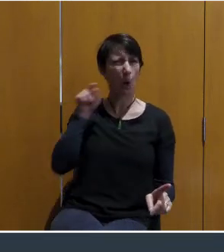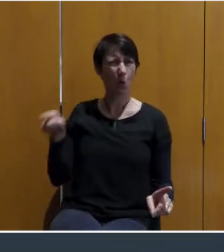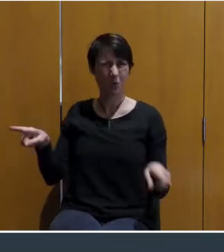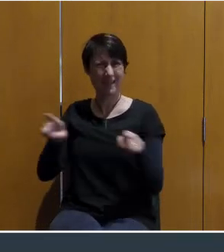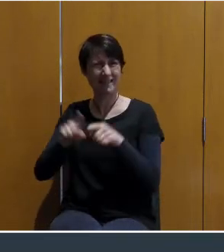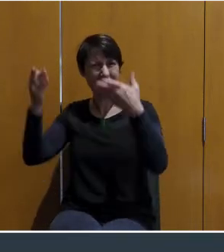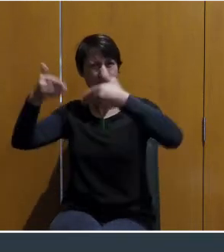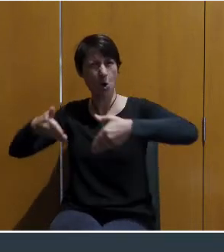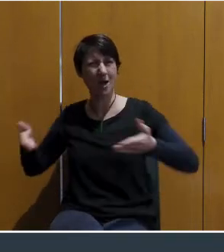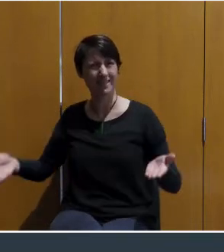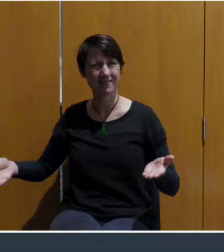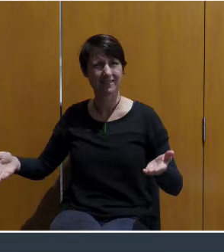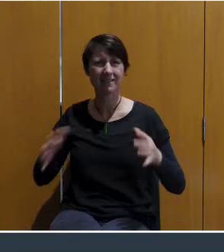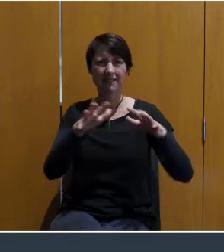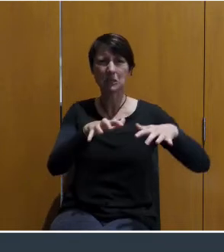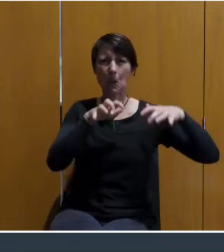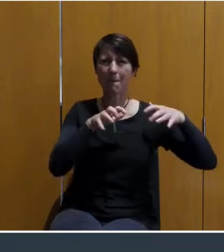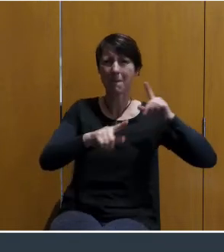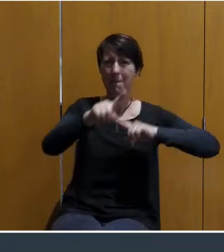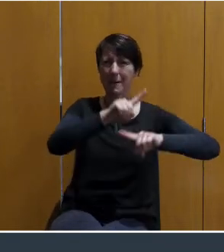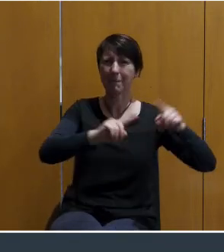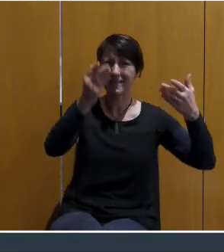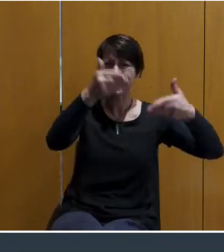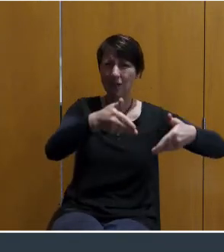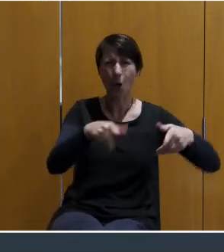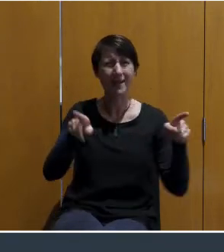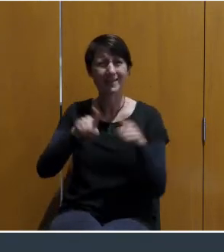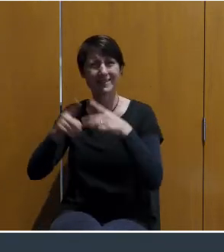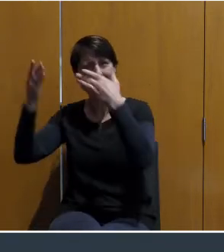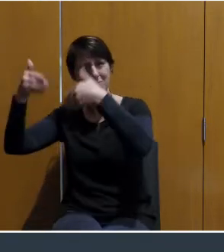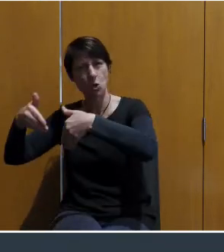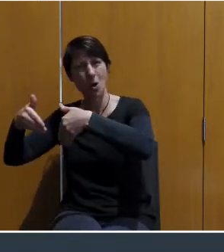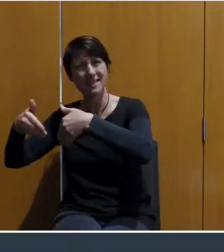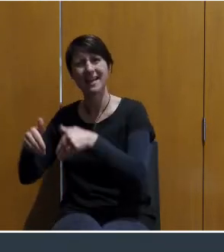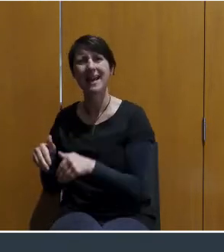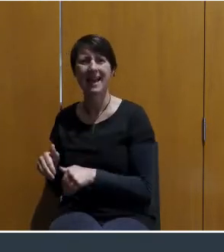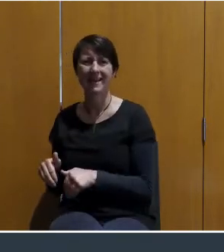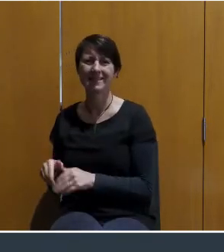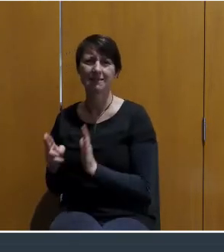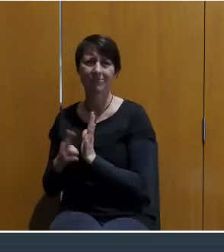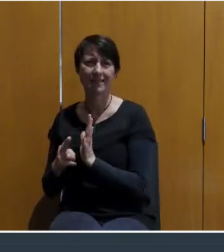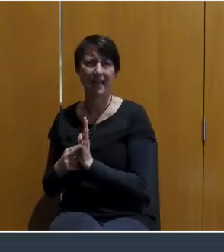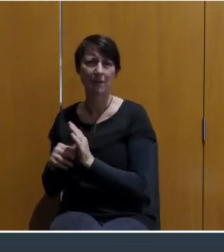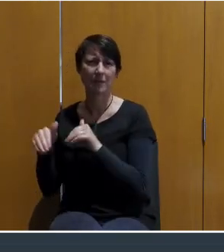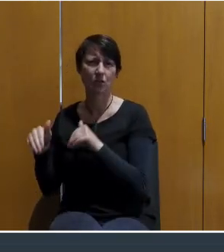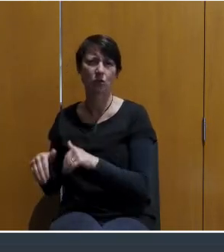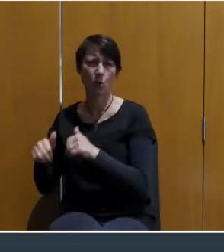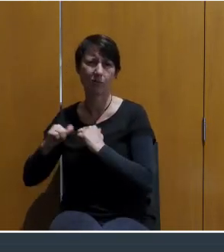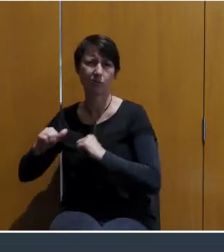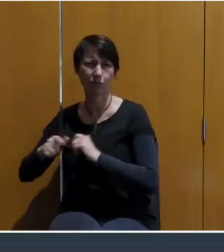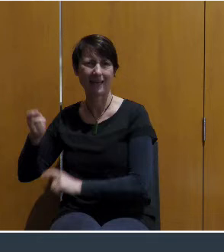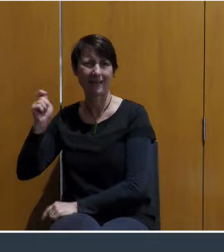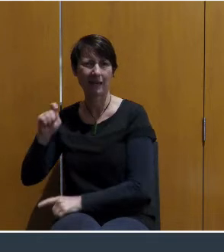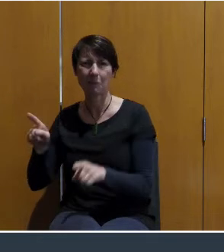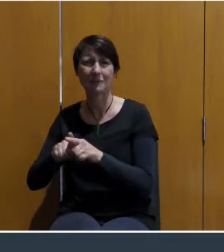consideration choosing the public meeting night and for the members of the Napier Dog Training Club surely wouldn't have been too